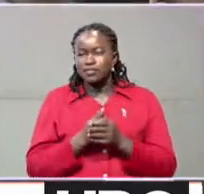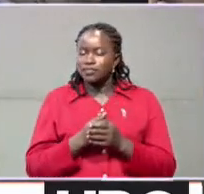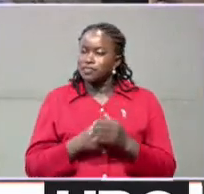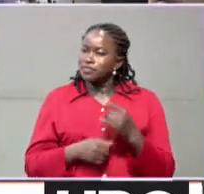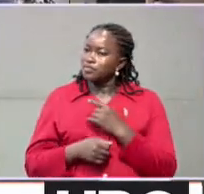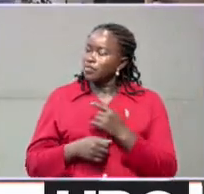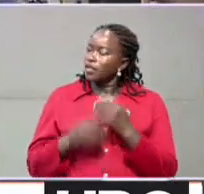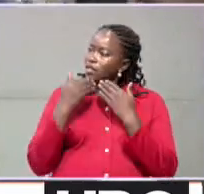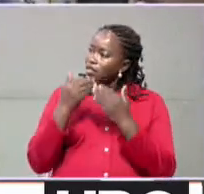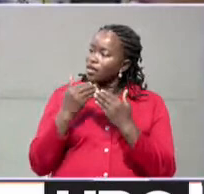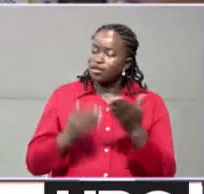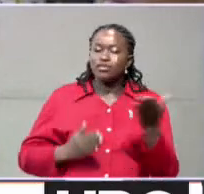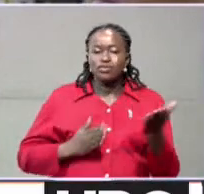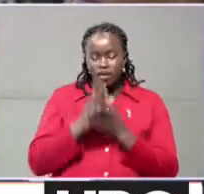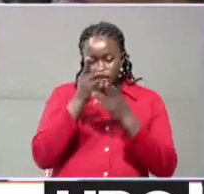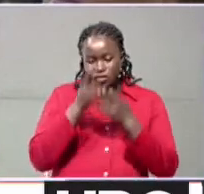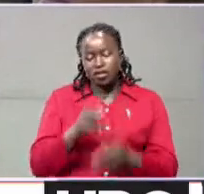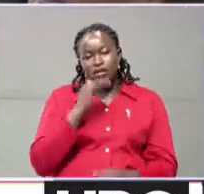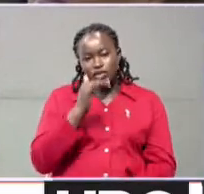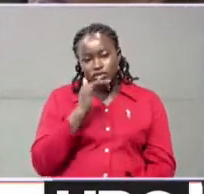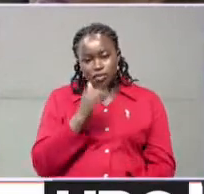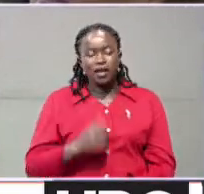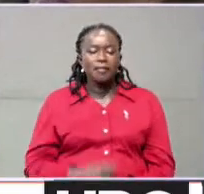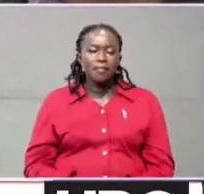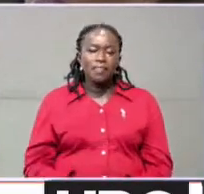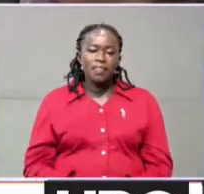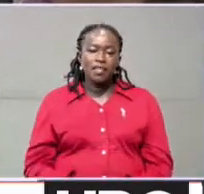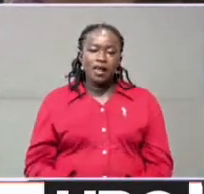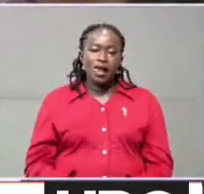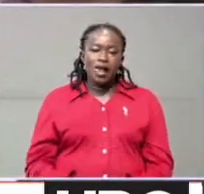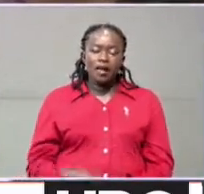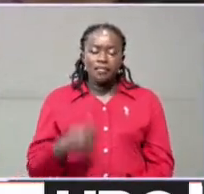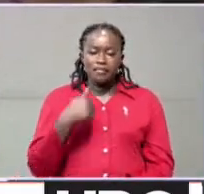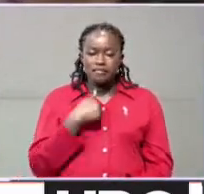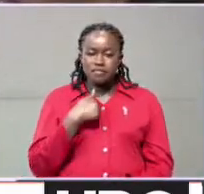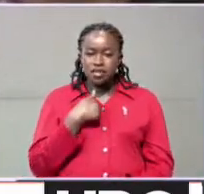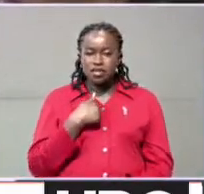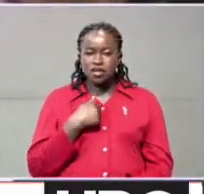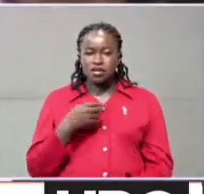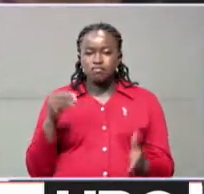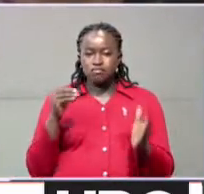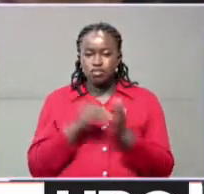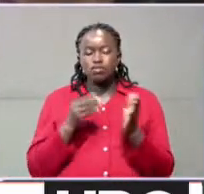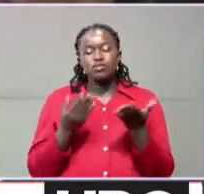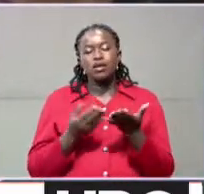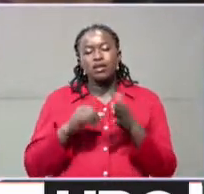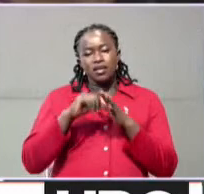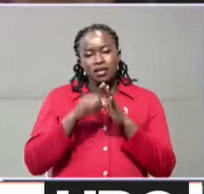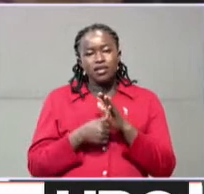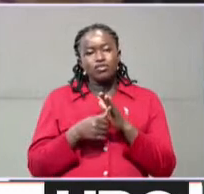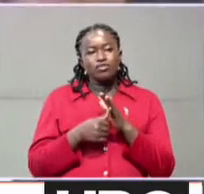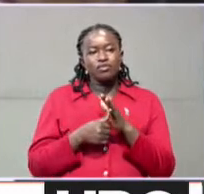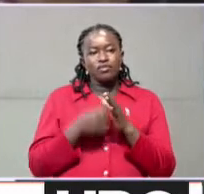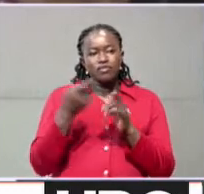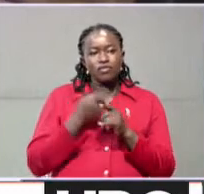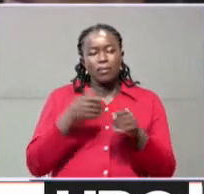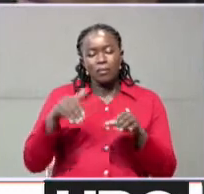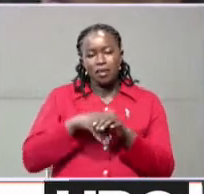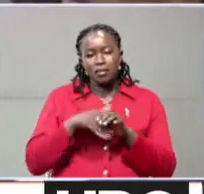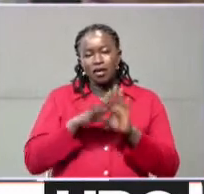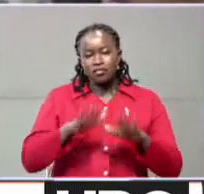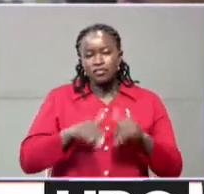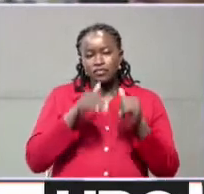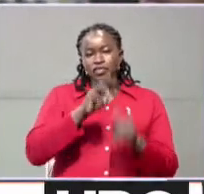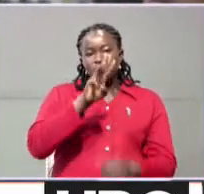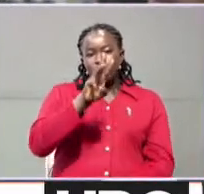honorable speaker i note the concern of the member of parliament rosalindo